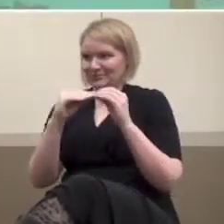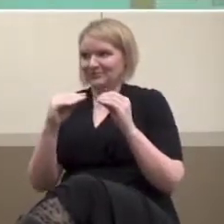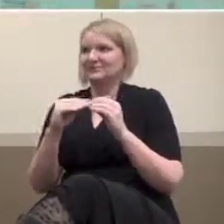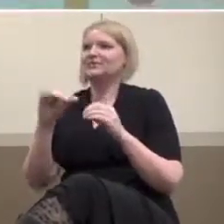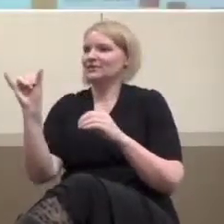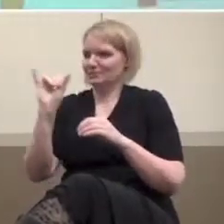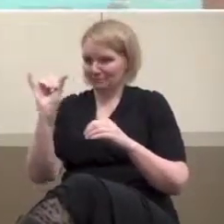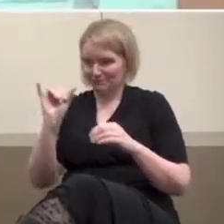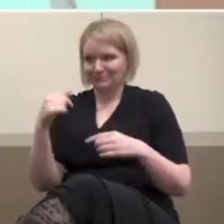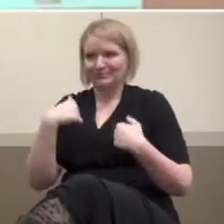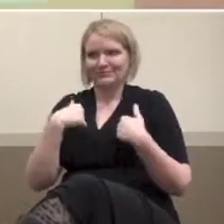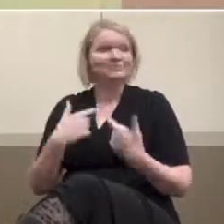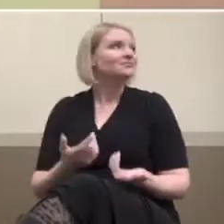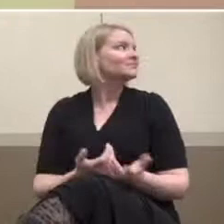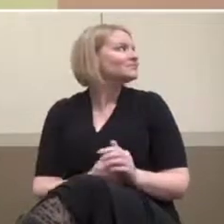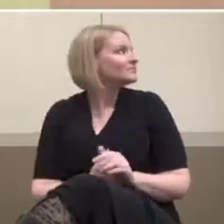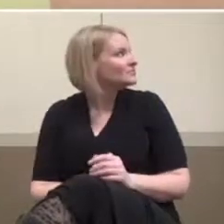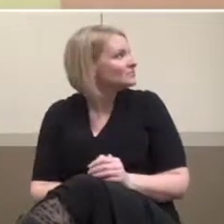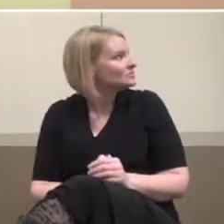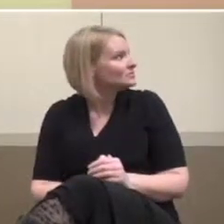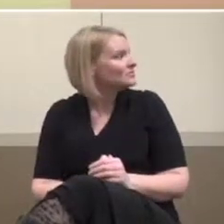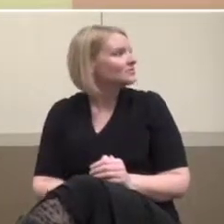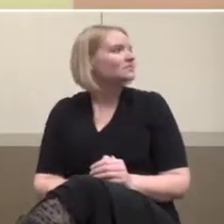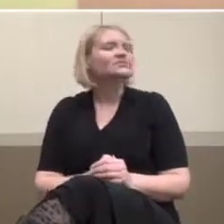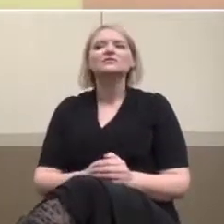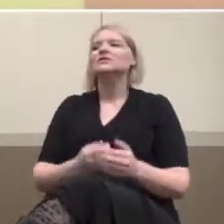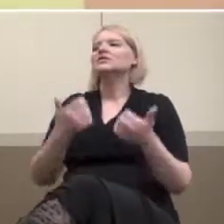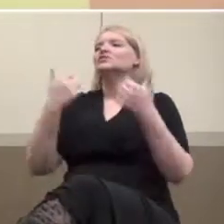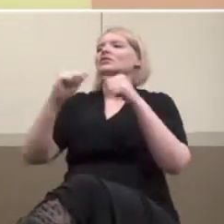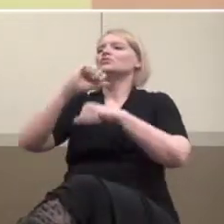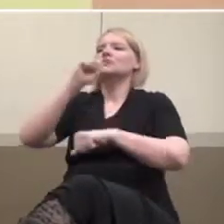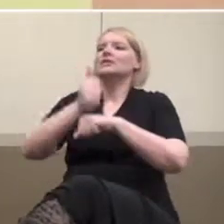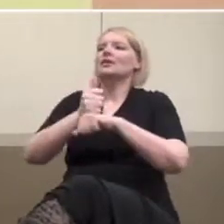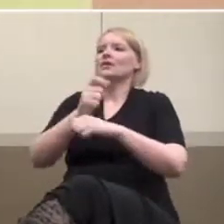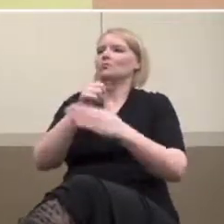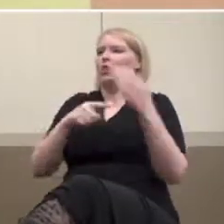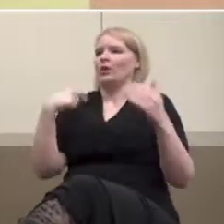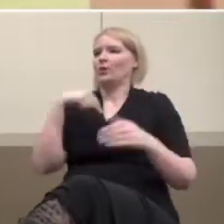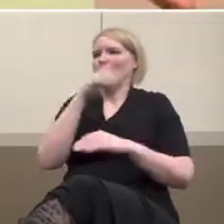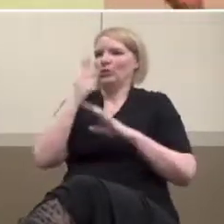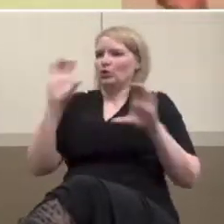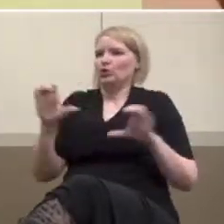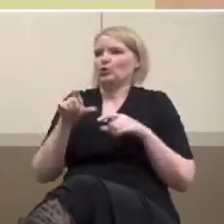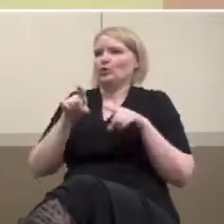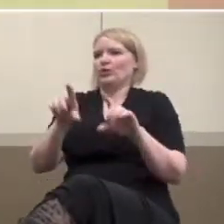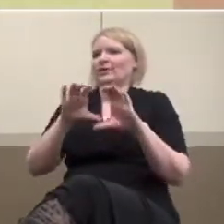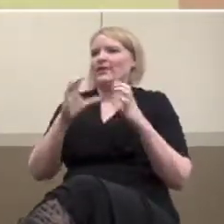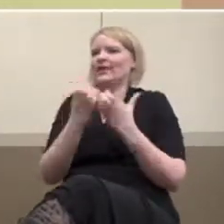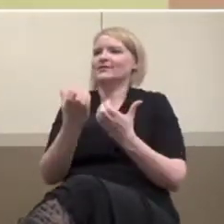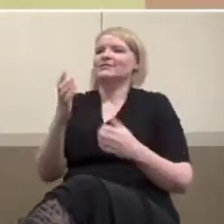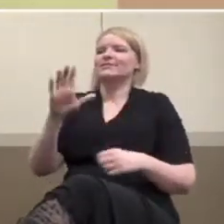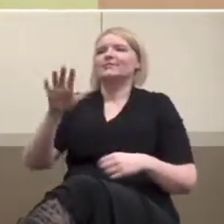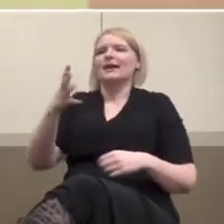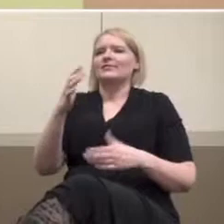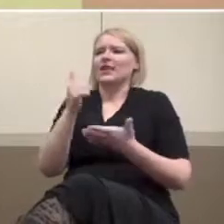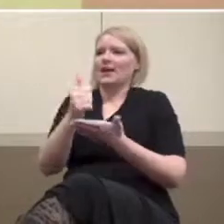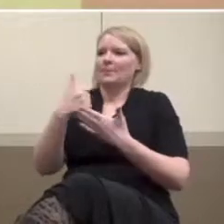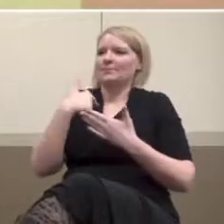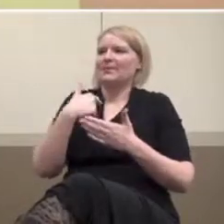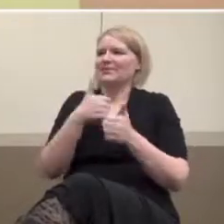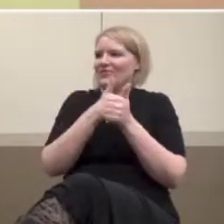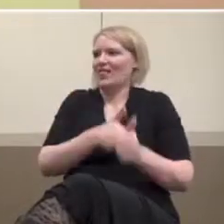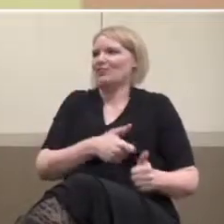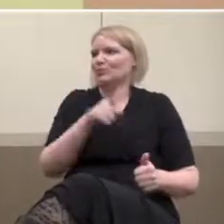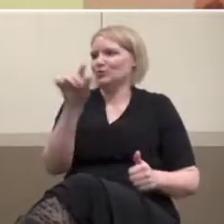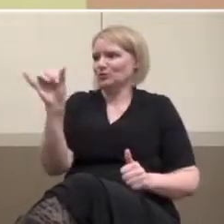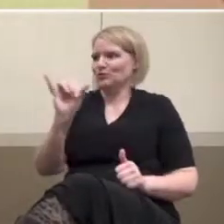science we're doing this, this, and this, just to set up what we're doing in class. And kind of to keep me on track as to what we're going to do.